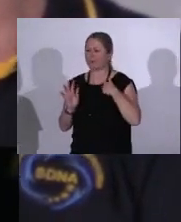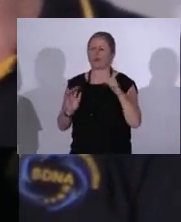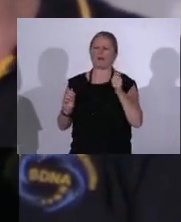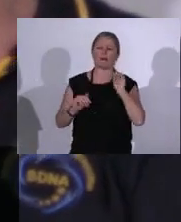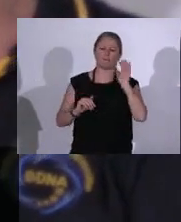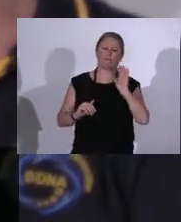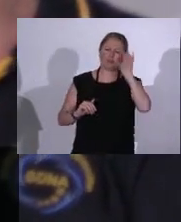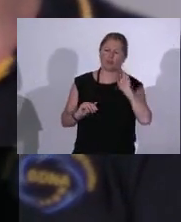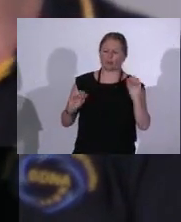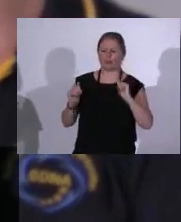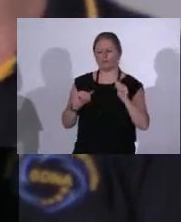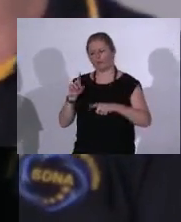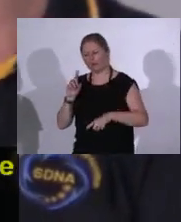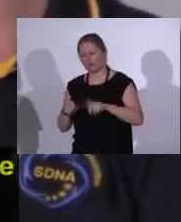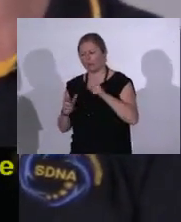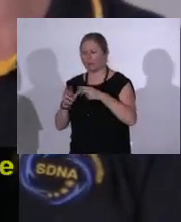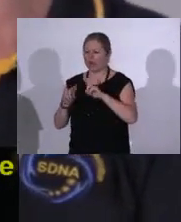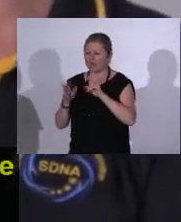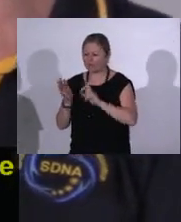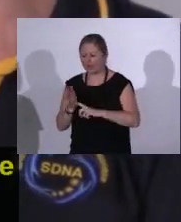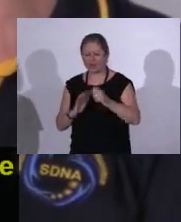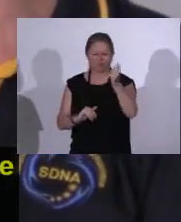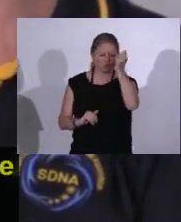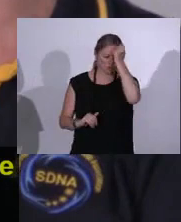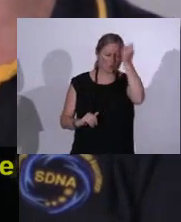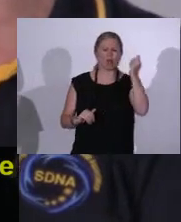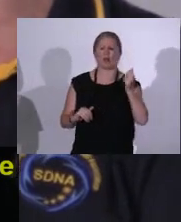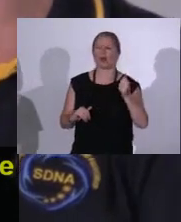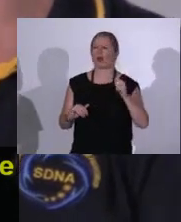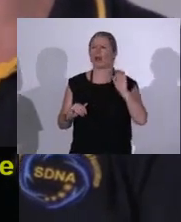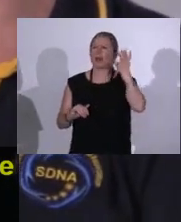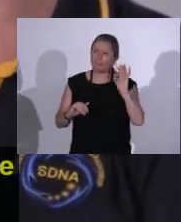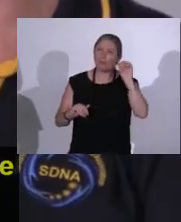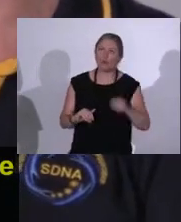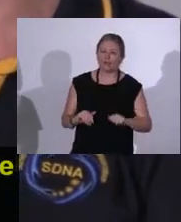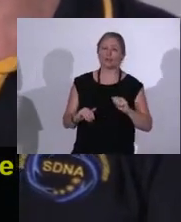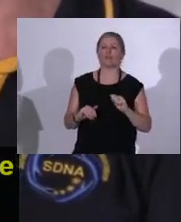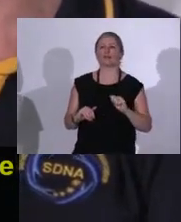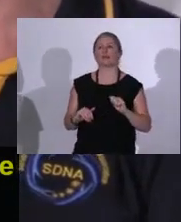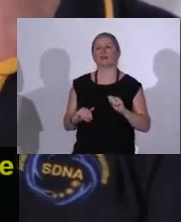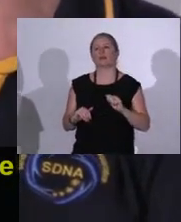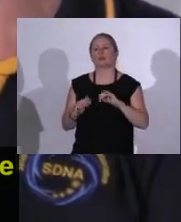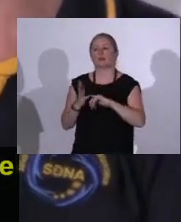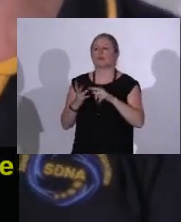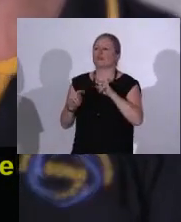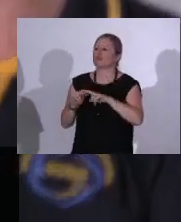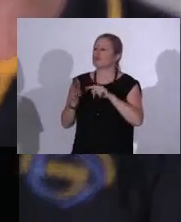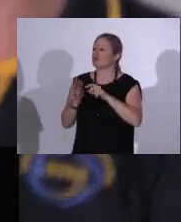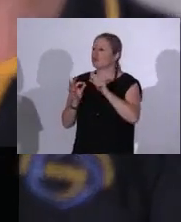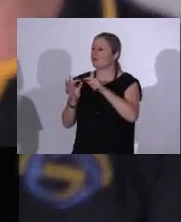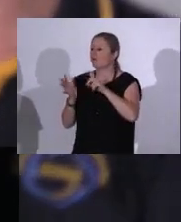covered AFL, we've covered soccer, we've covered obviously netball, softball,